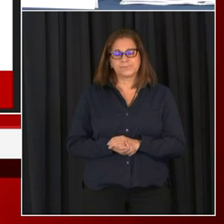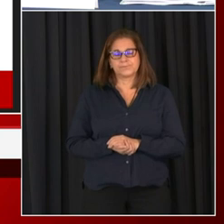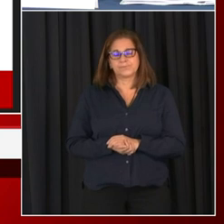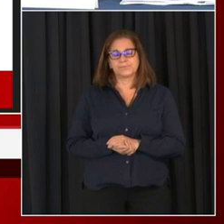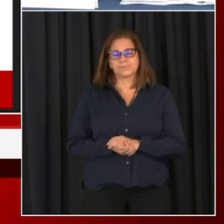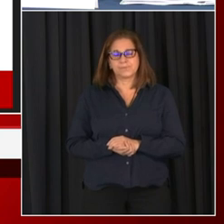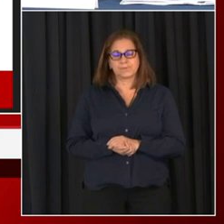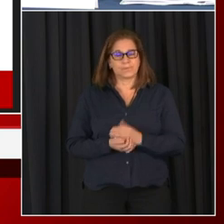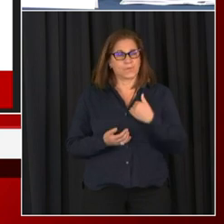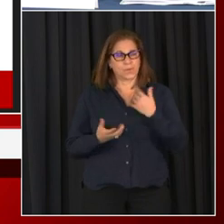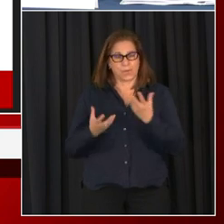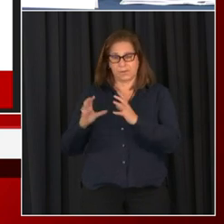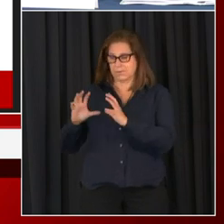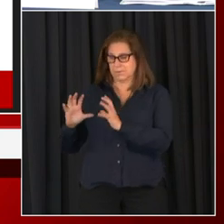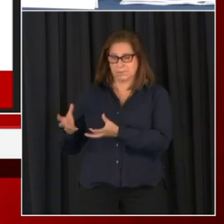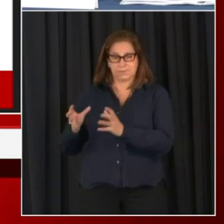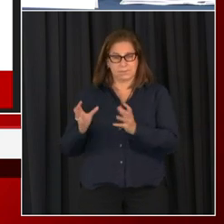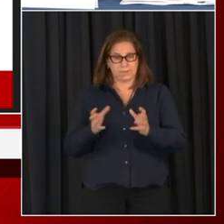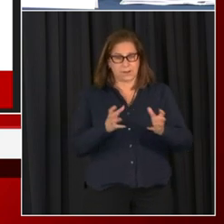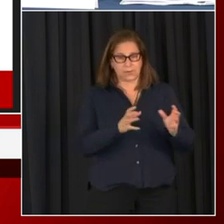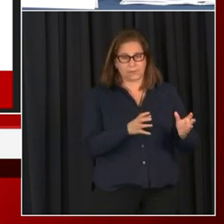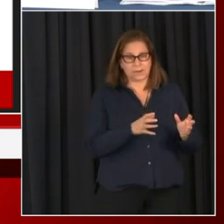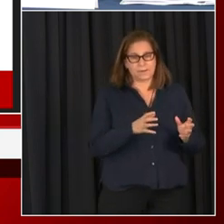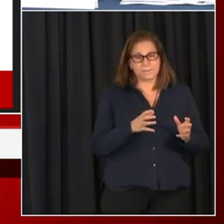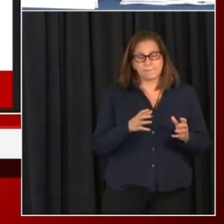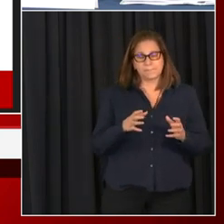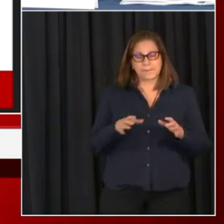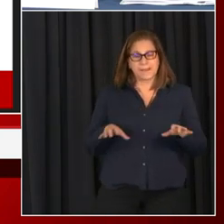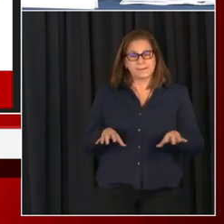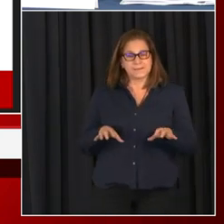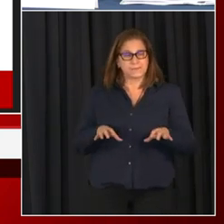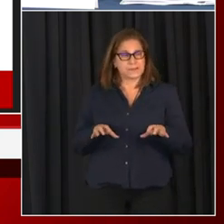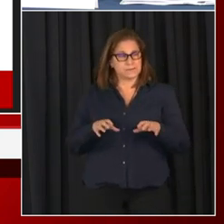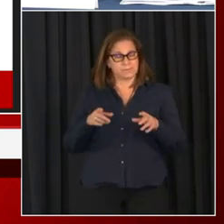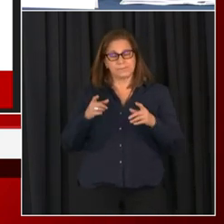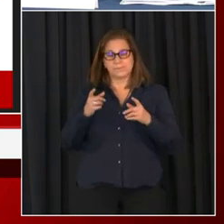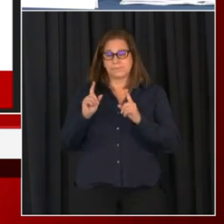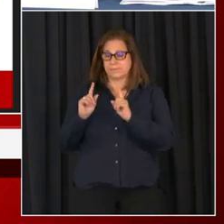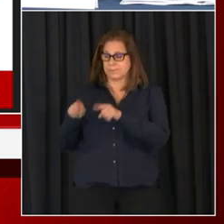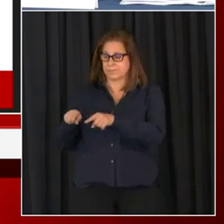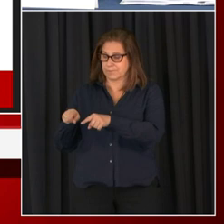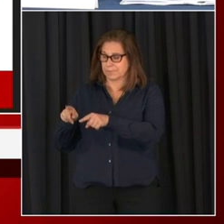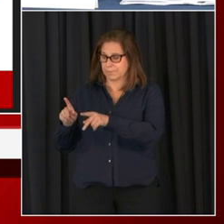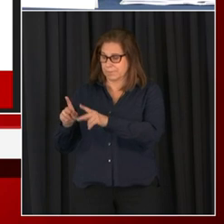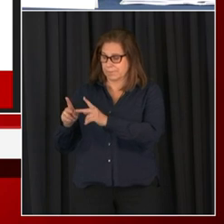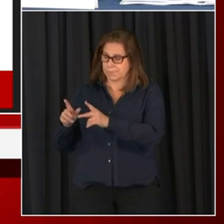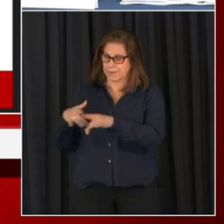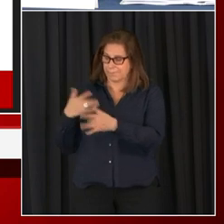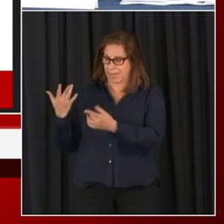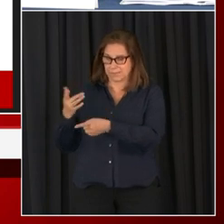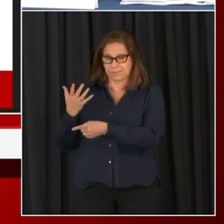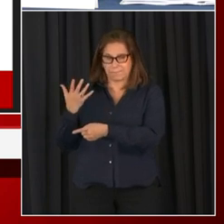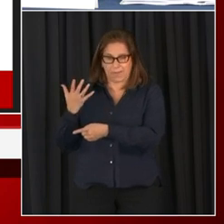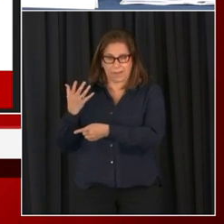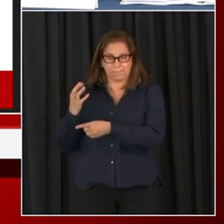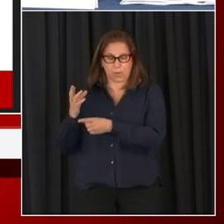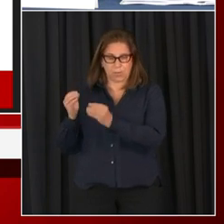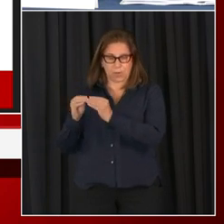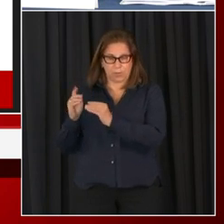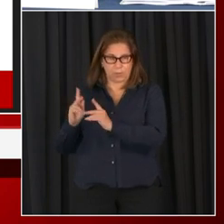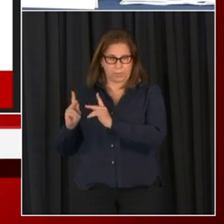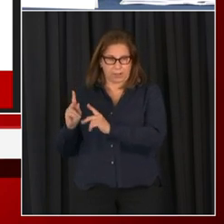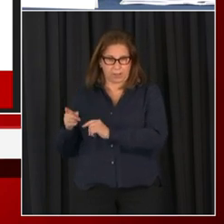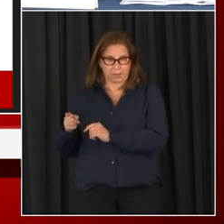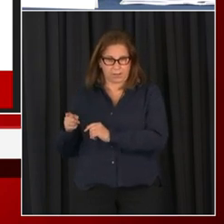were at least 5 or more attendees. Over half of these events, or approximately half of these